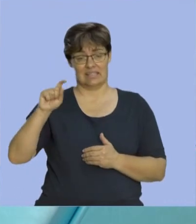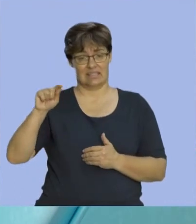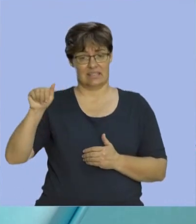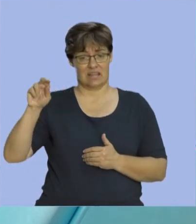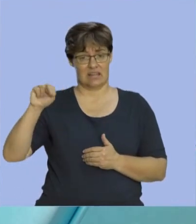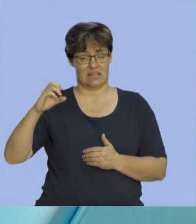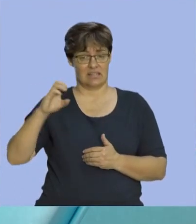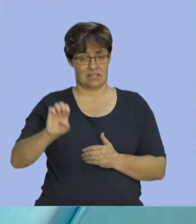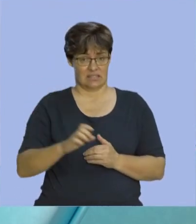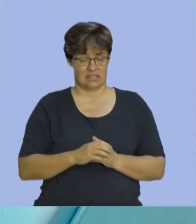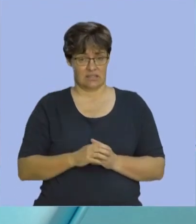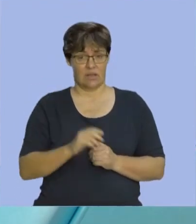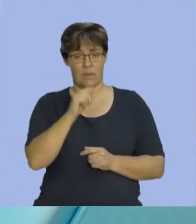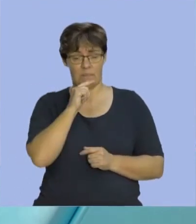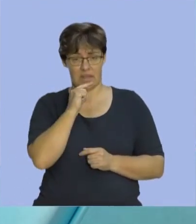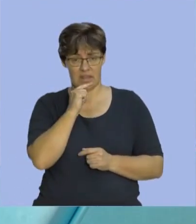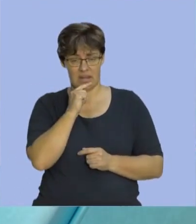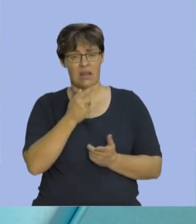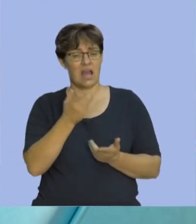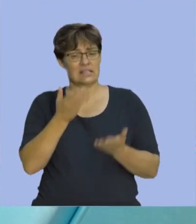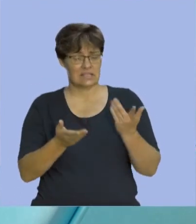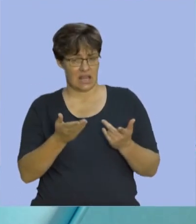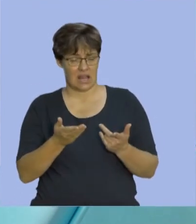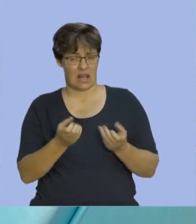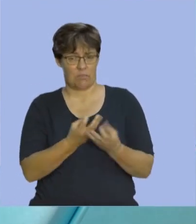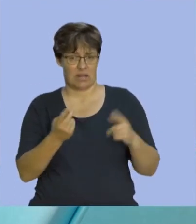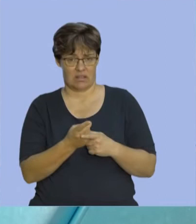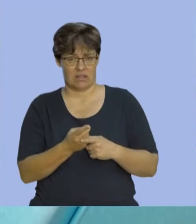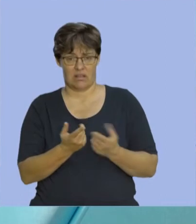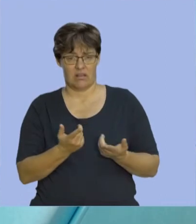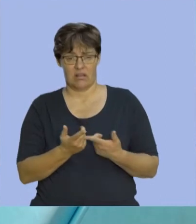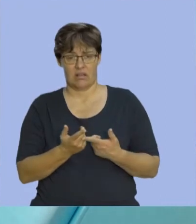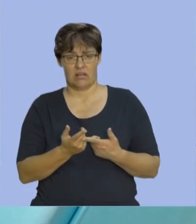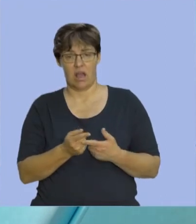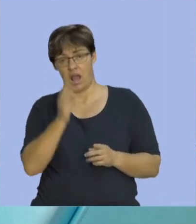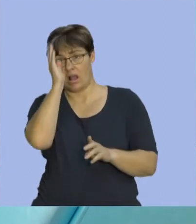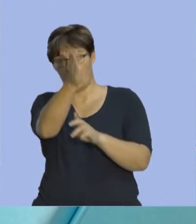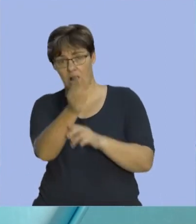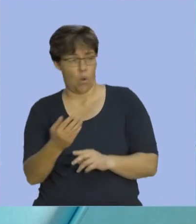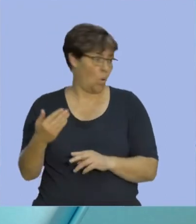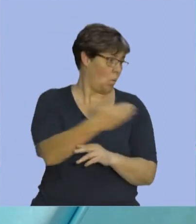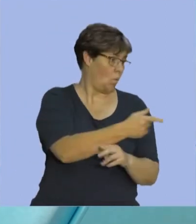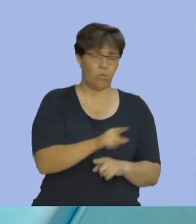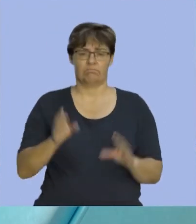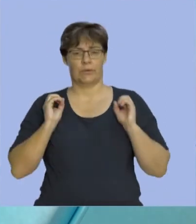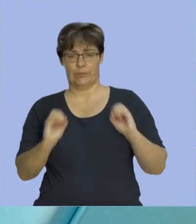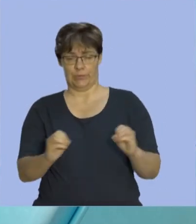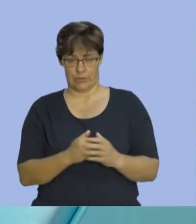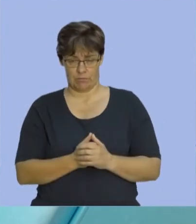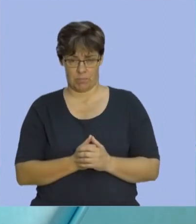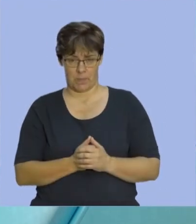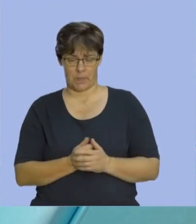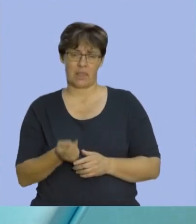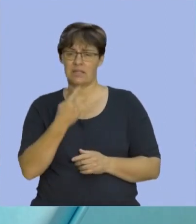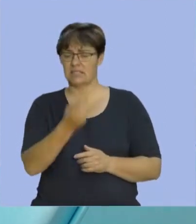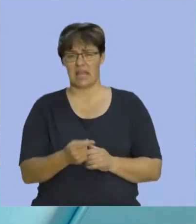this. Distance is a scalar quantity, meaning it does not have direction, right? Even if I